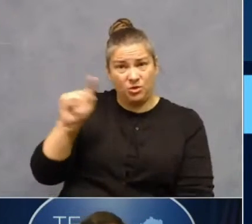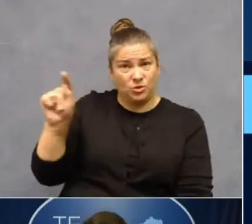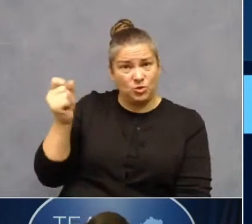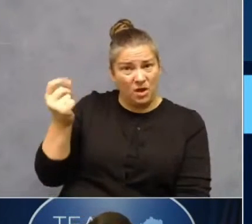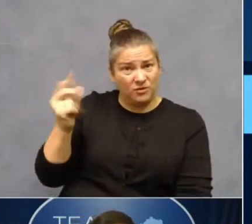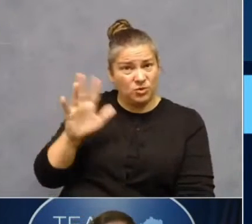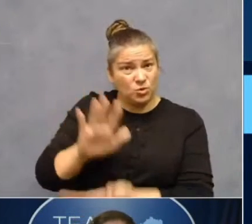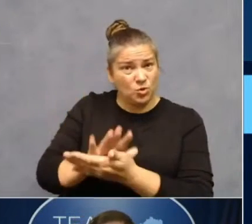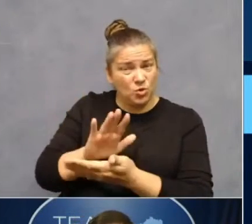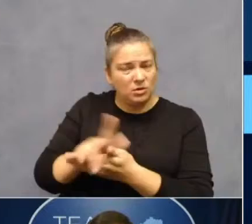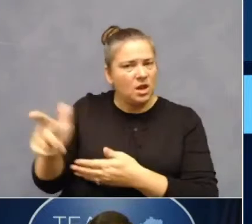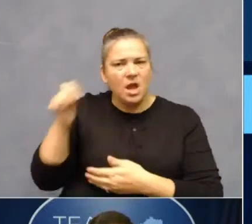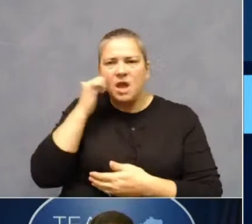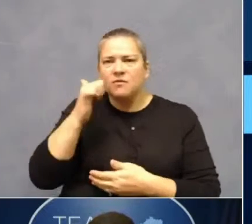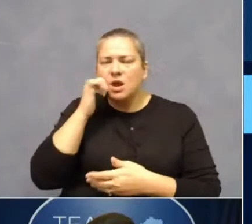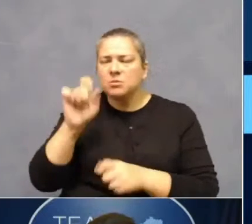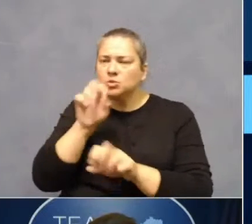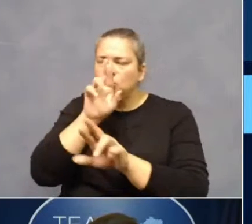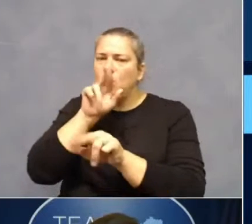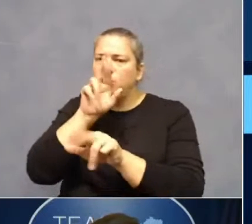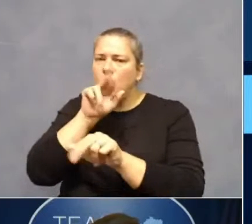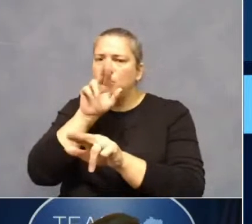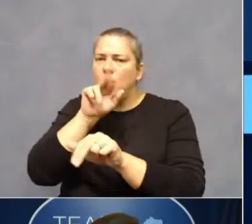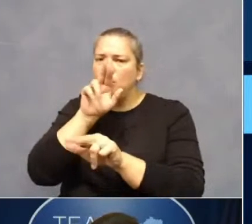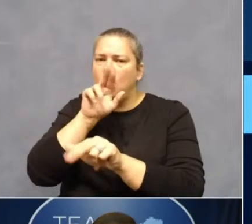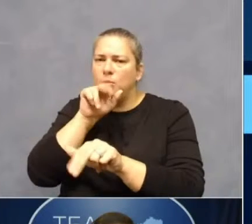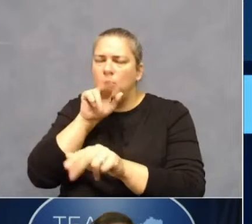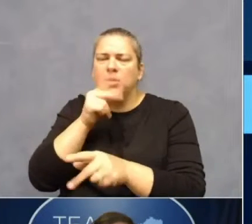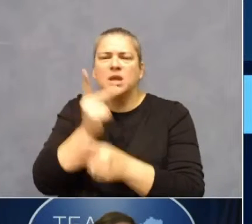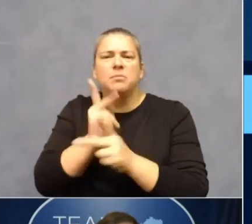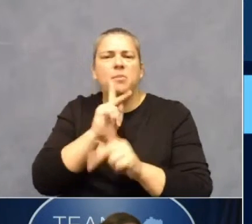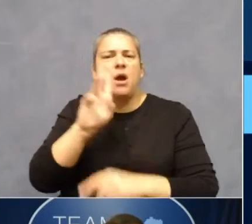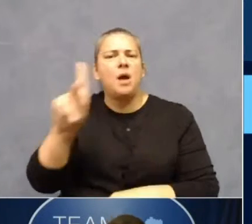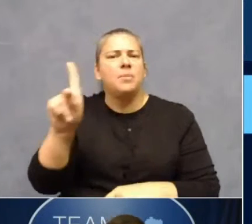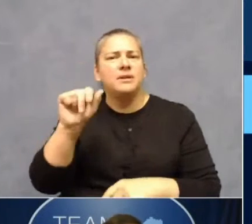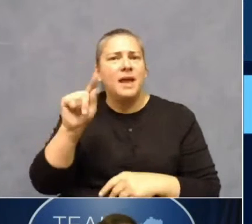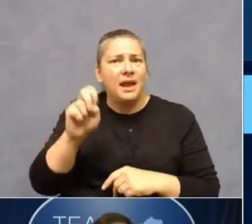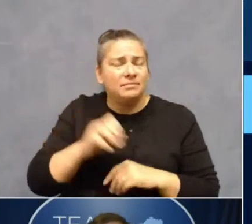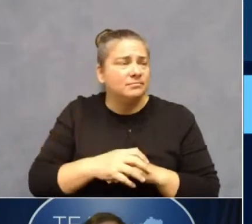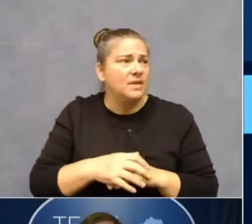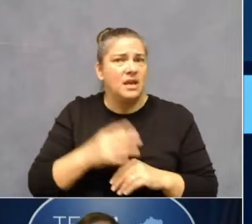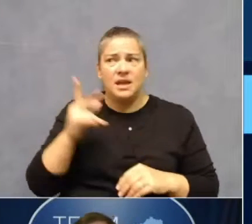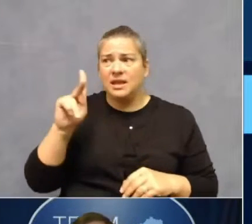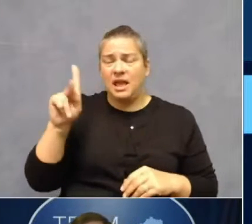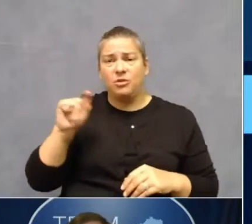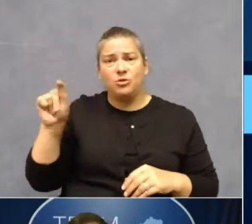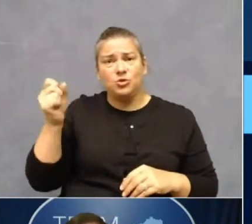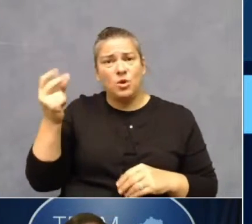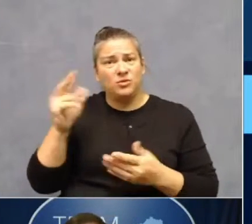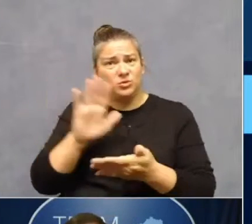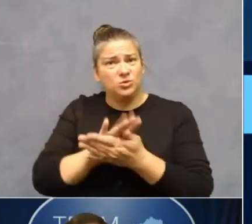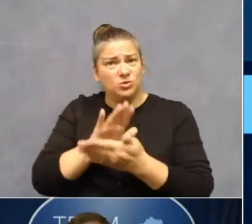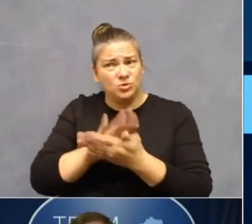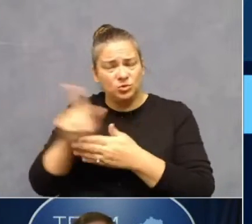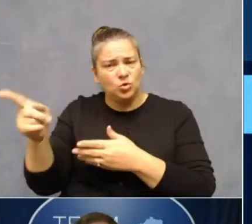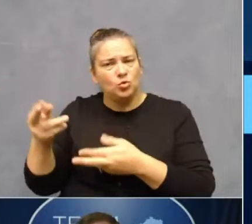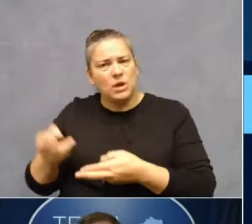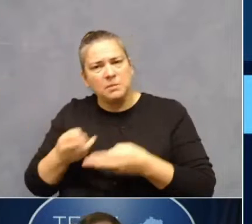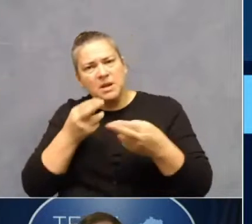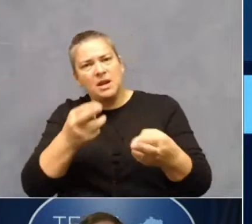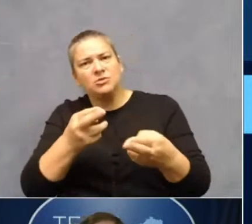daily reporting that keeps people up to date, and K through 12 schools with recommendations based on our incident